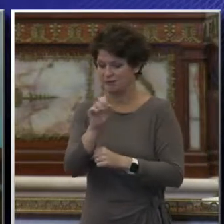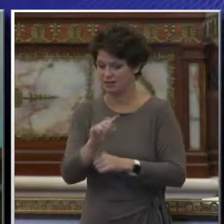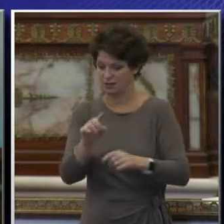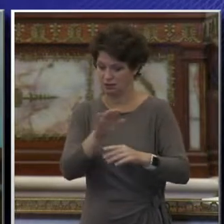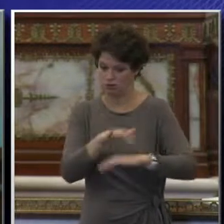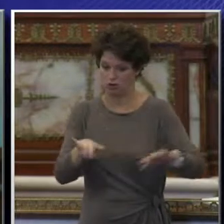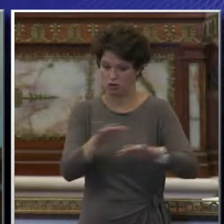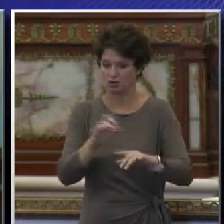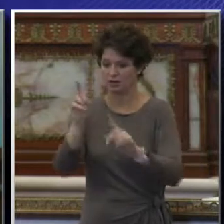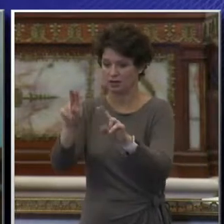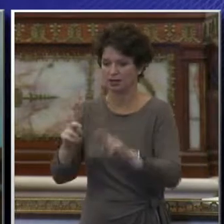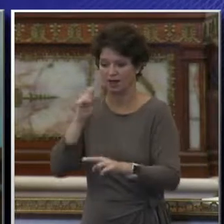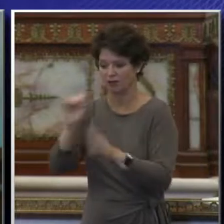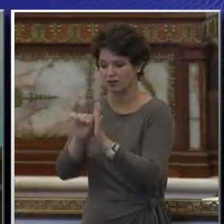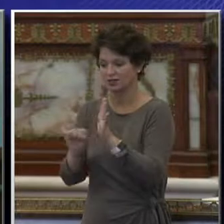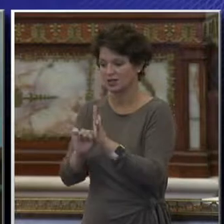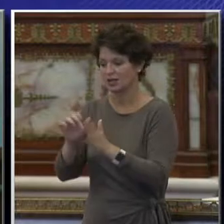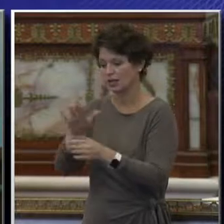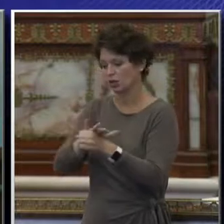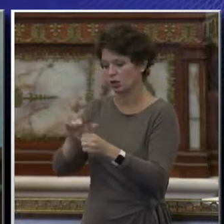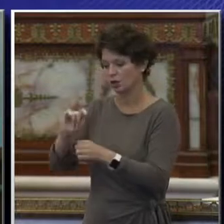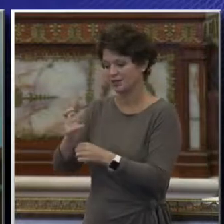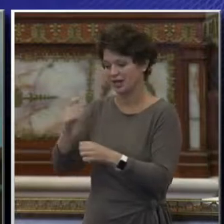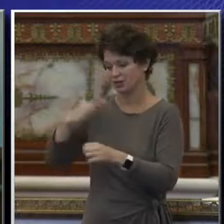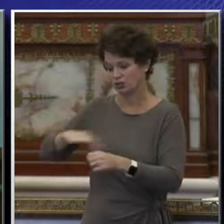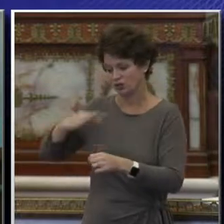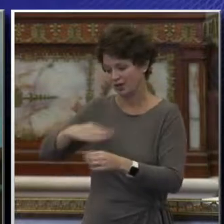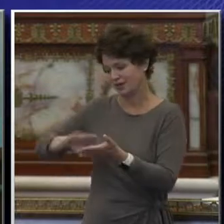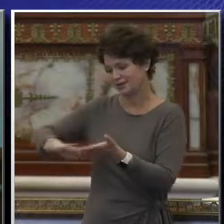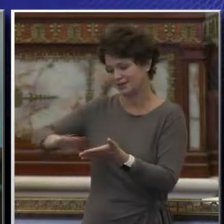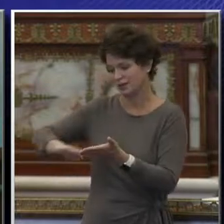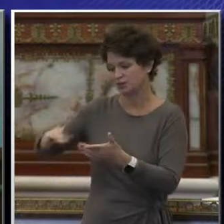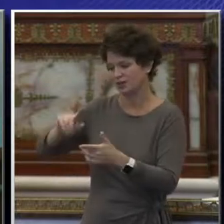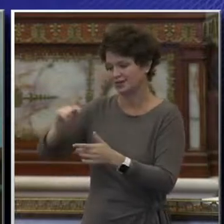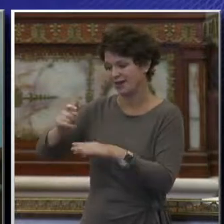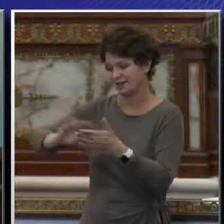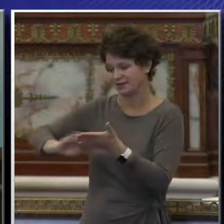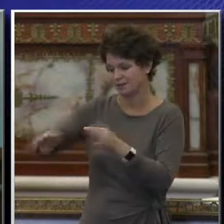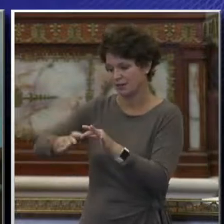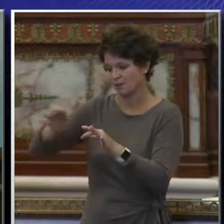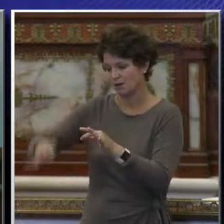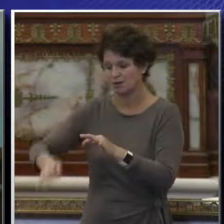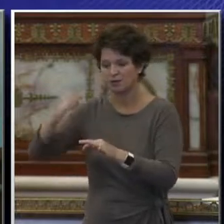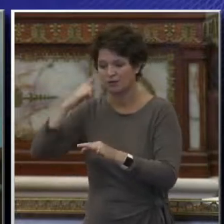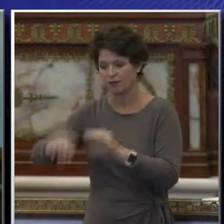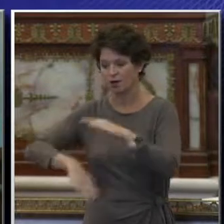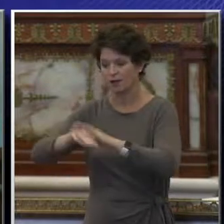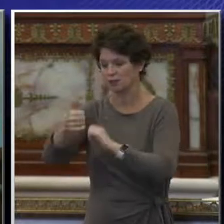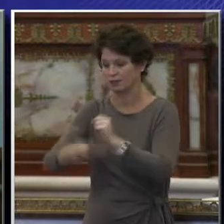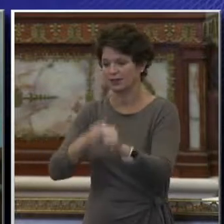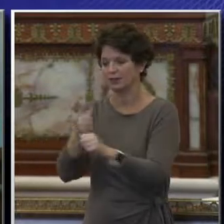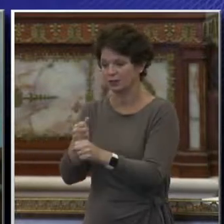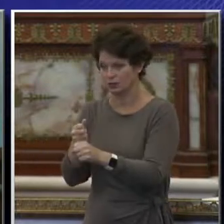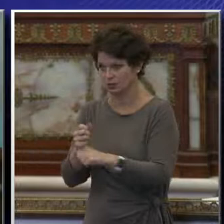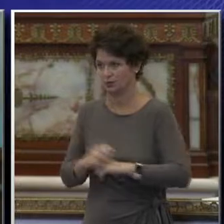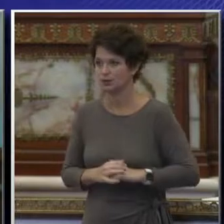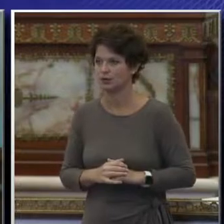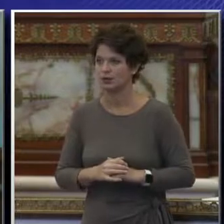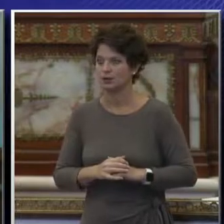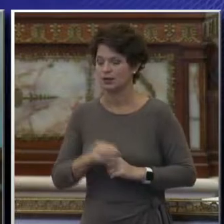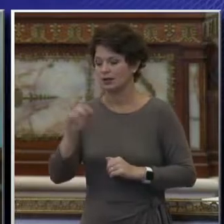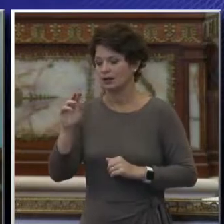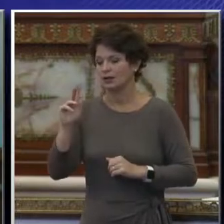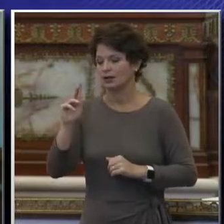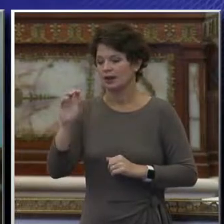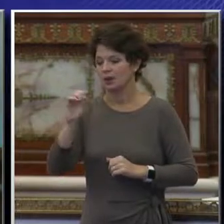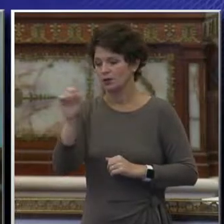authorized to apply for state and local tax credits, exemptions, and tax abatements for a term of up to 10 years. The KOZ